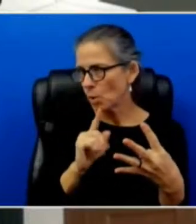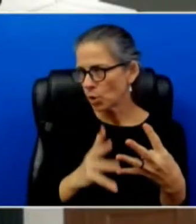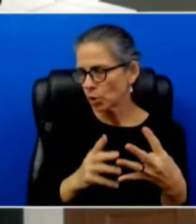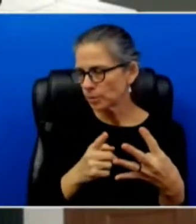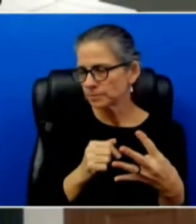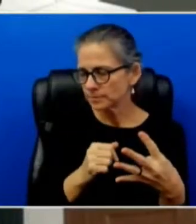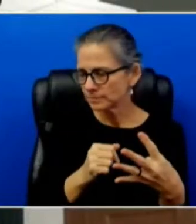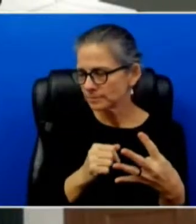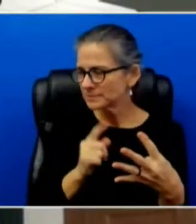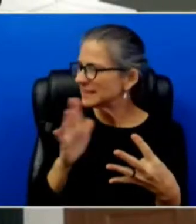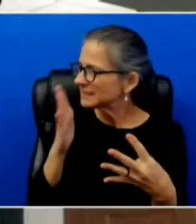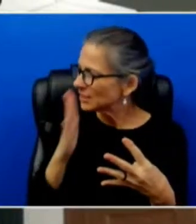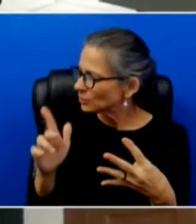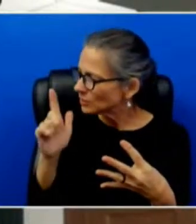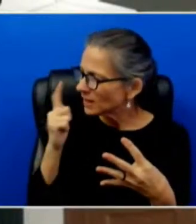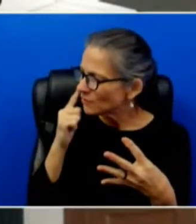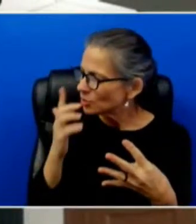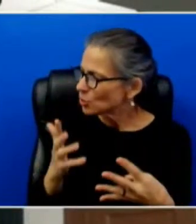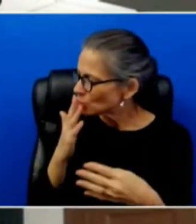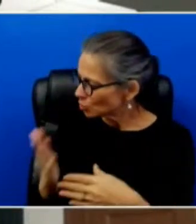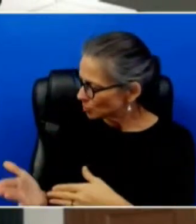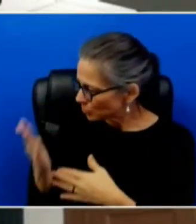Thank you, Governor. Good morning to you.